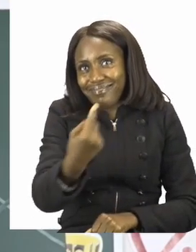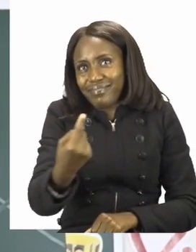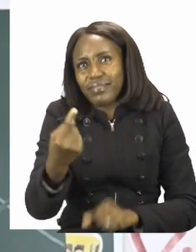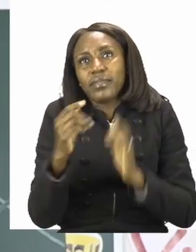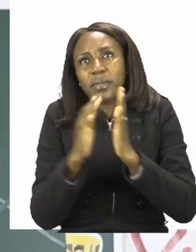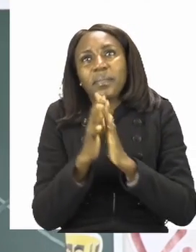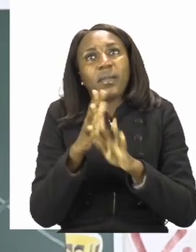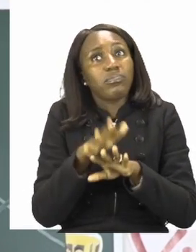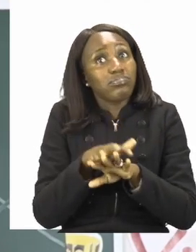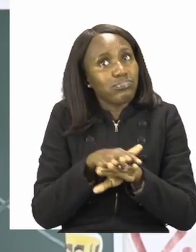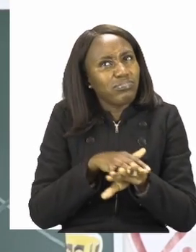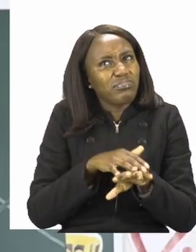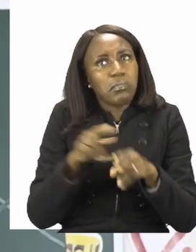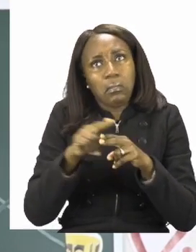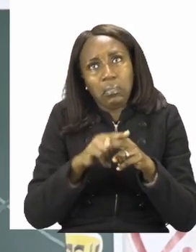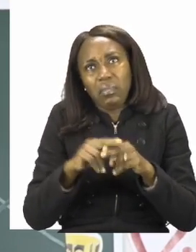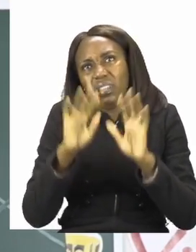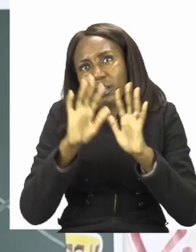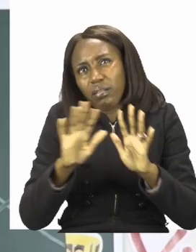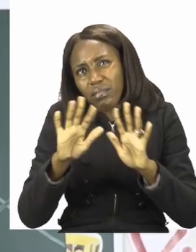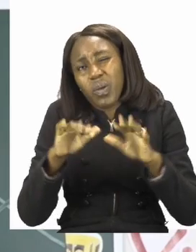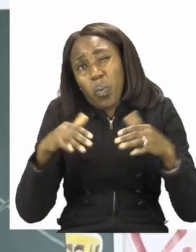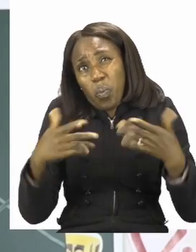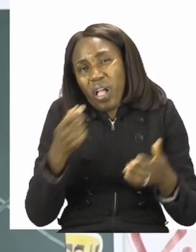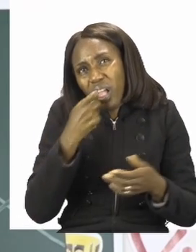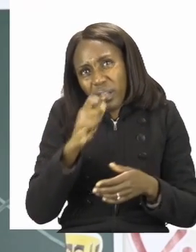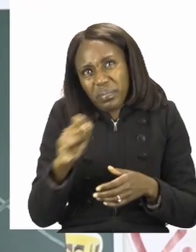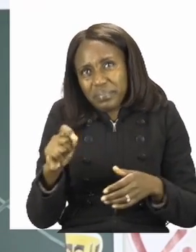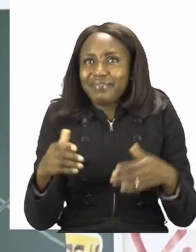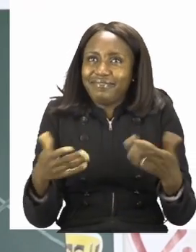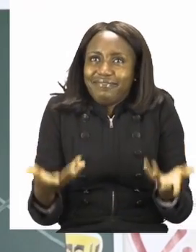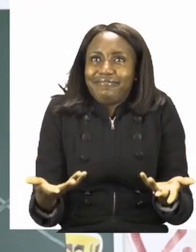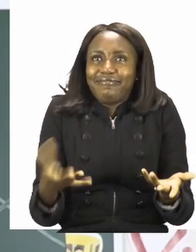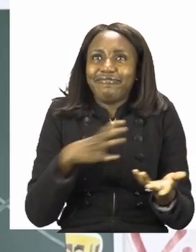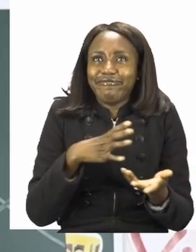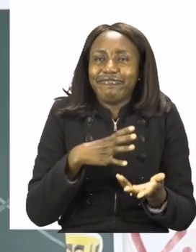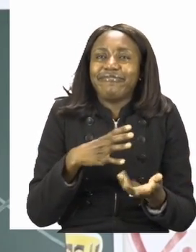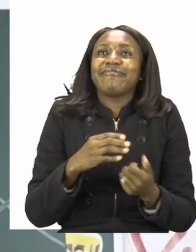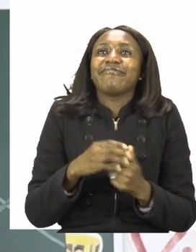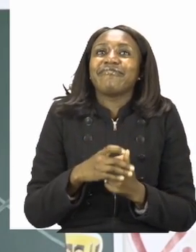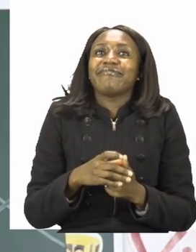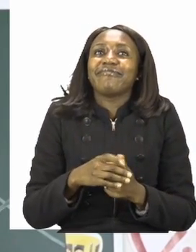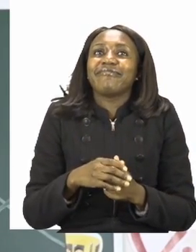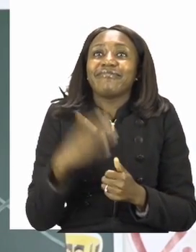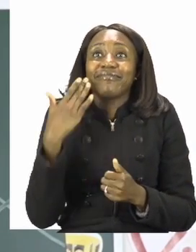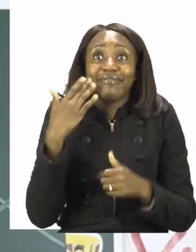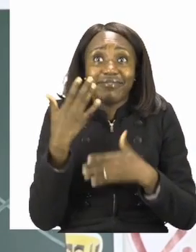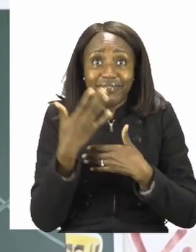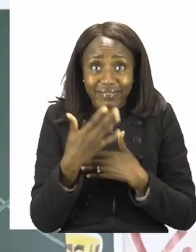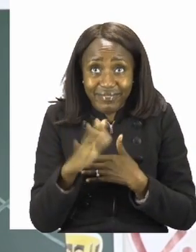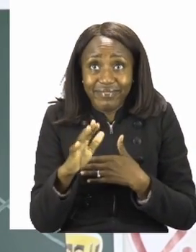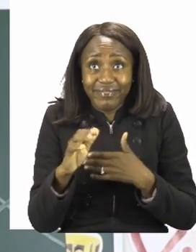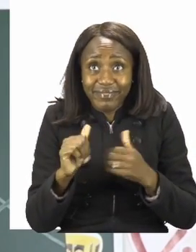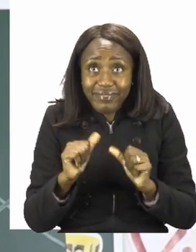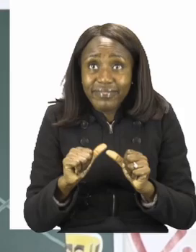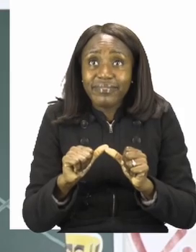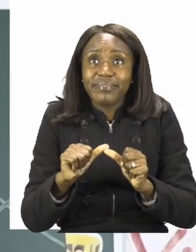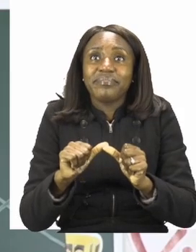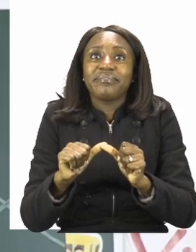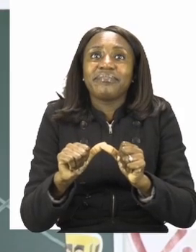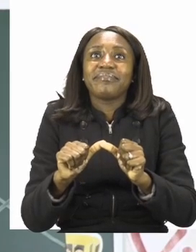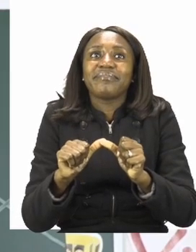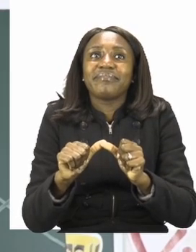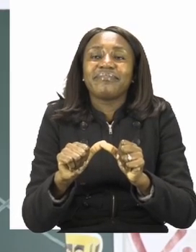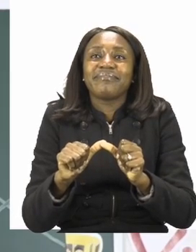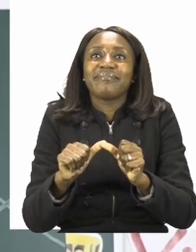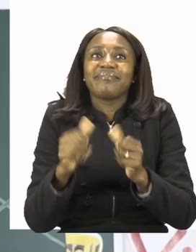you can use your colors to draw the lines, and then when you're done with that one, you can move on to the next